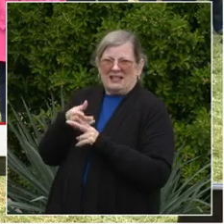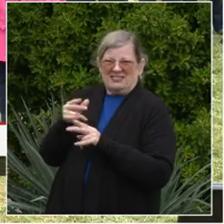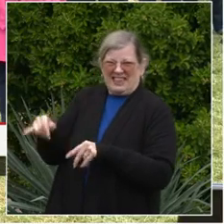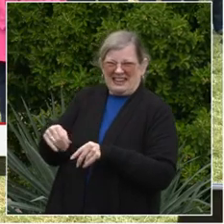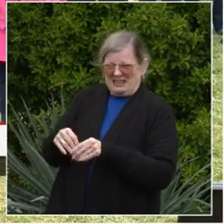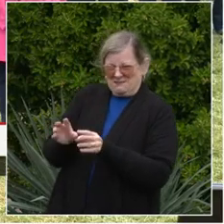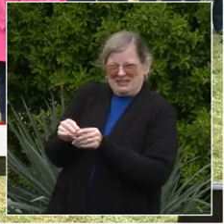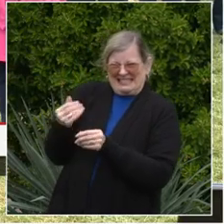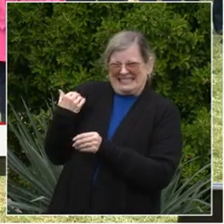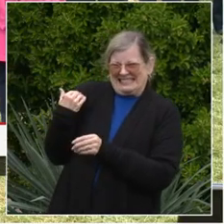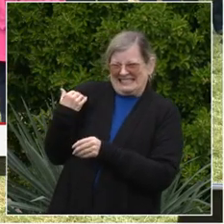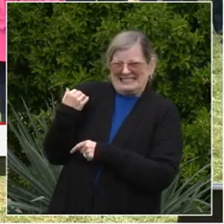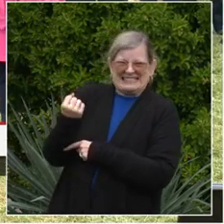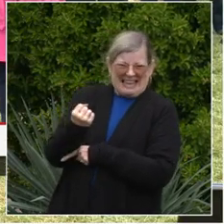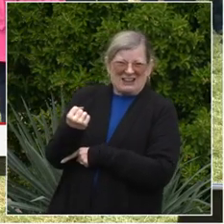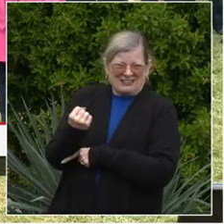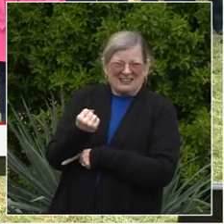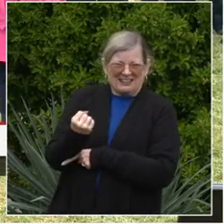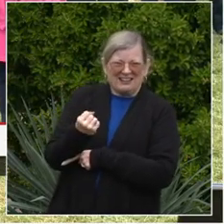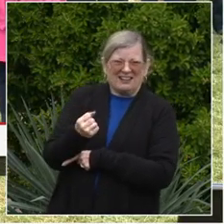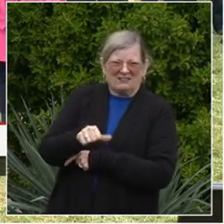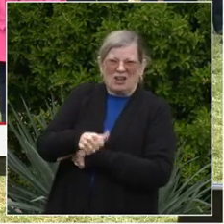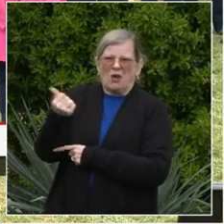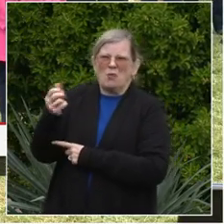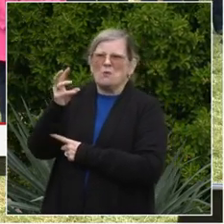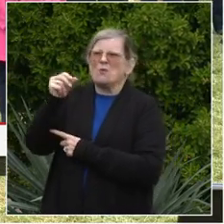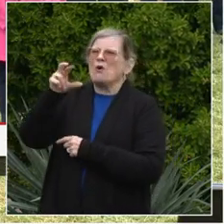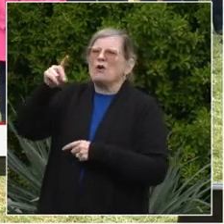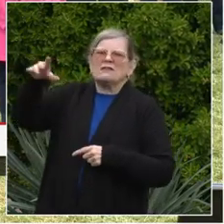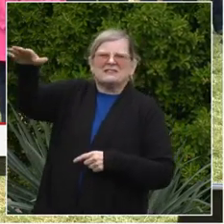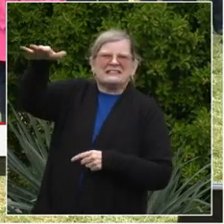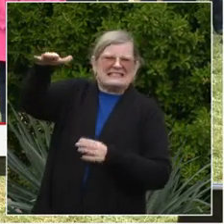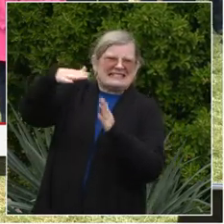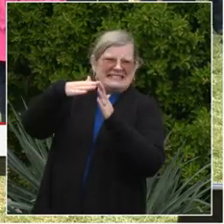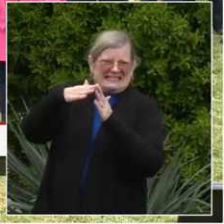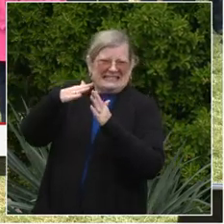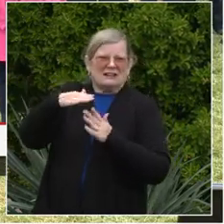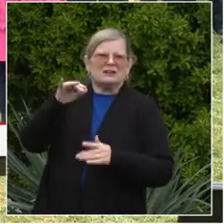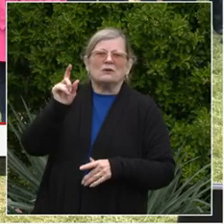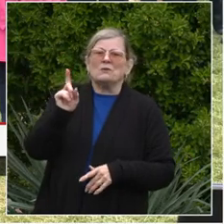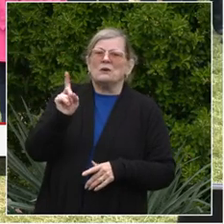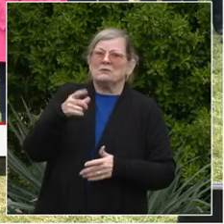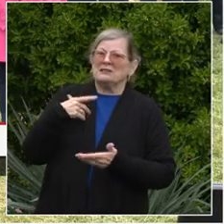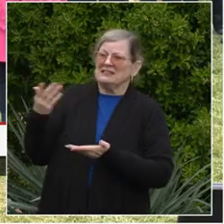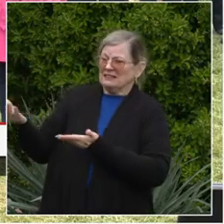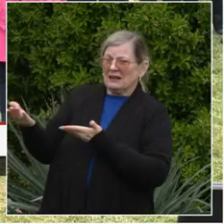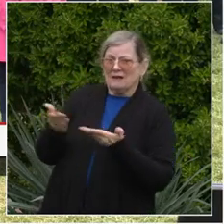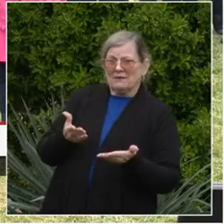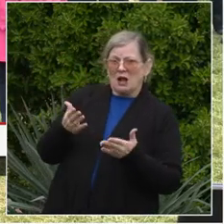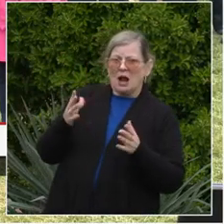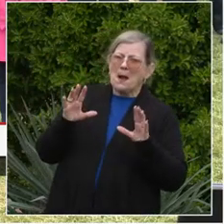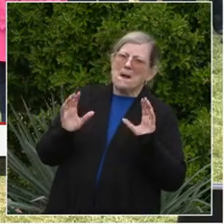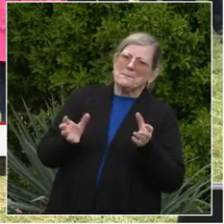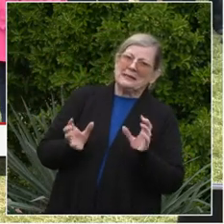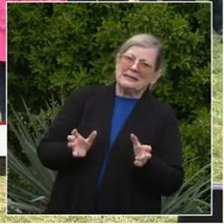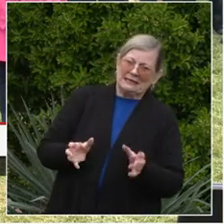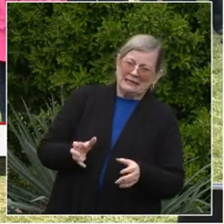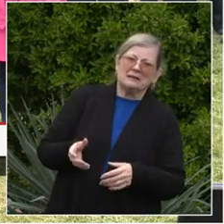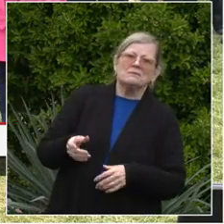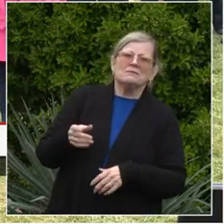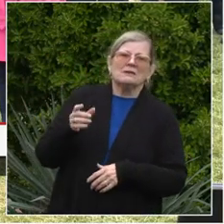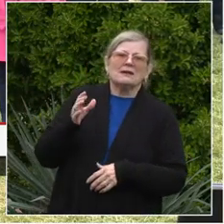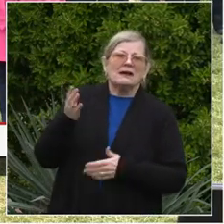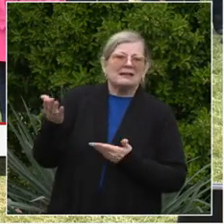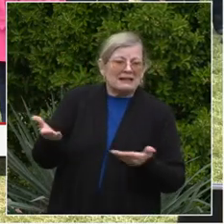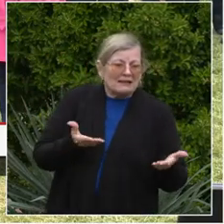Saturday in another ward of the city. And the ask is when the delivery companies, and we have representatives here, are delivering